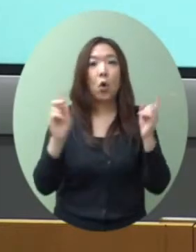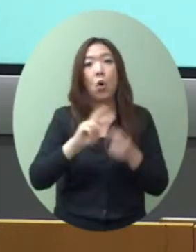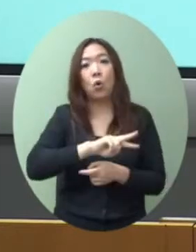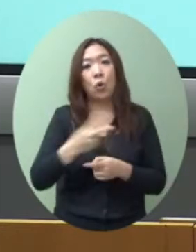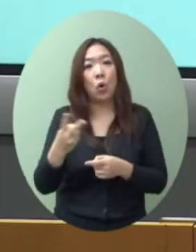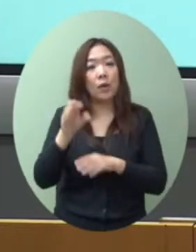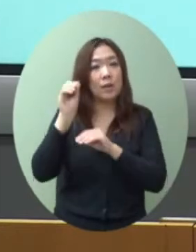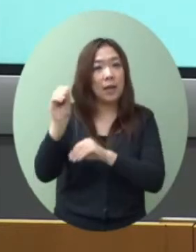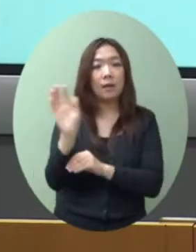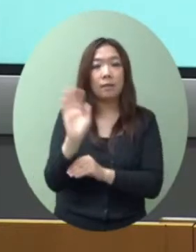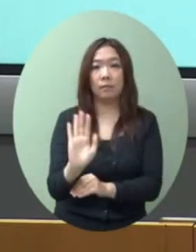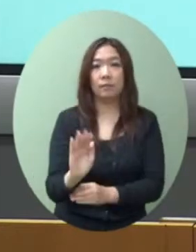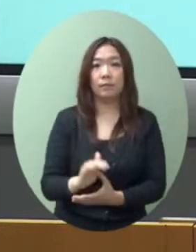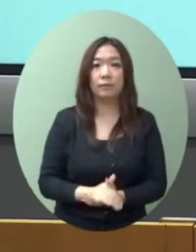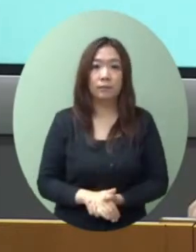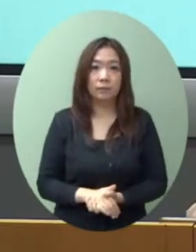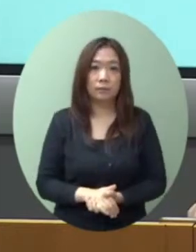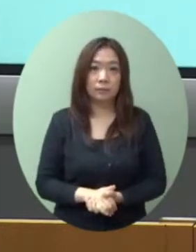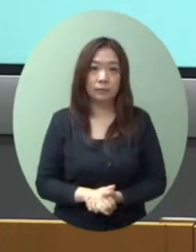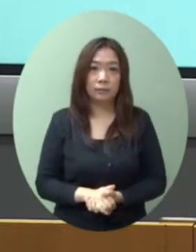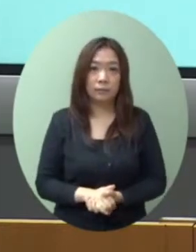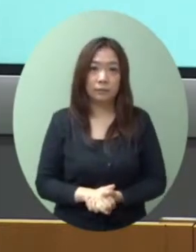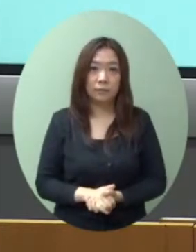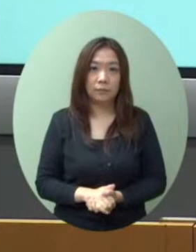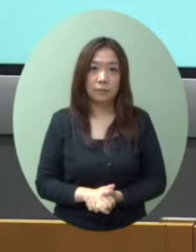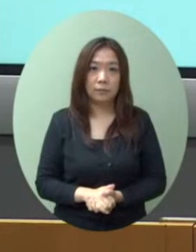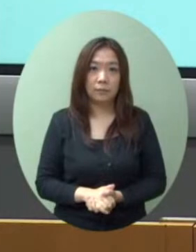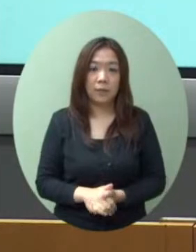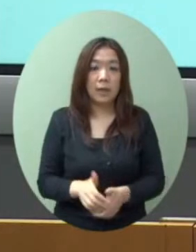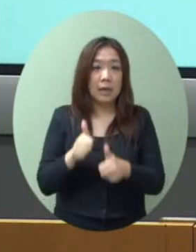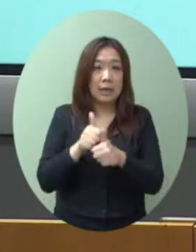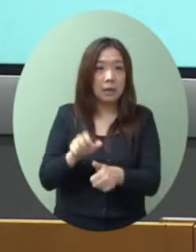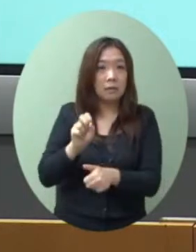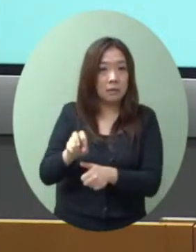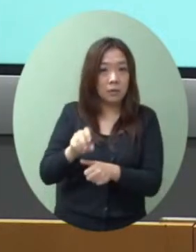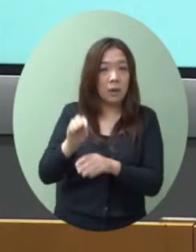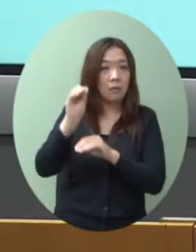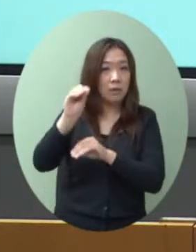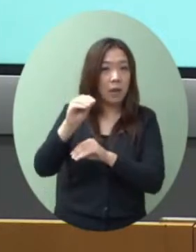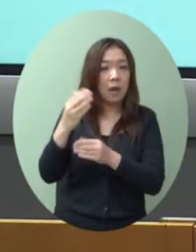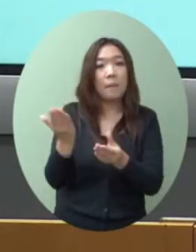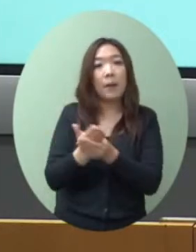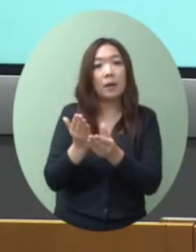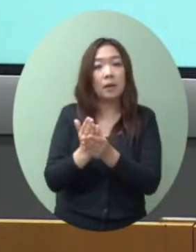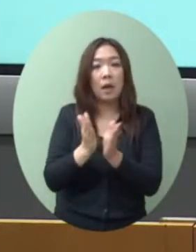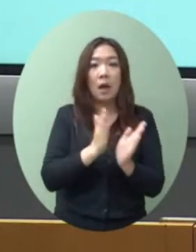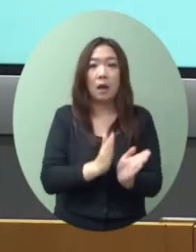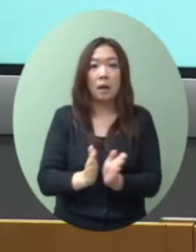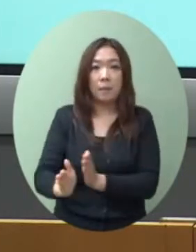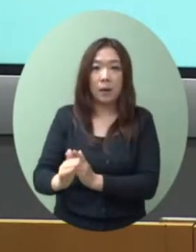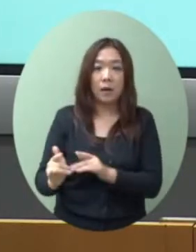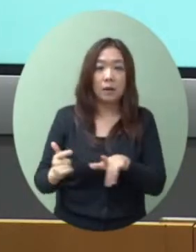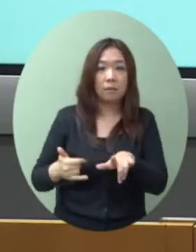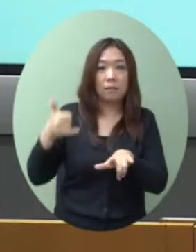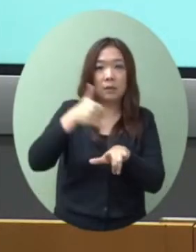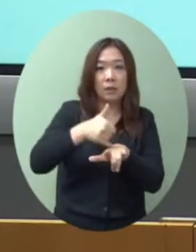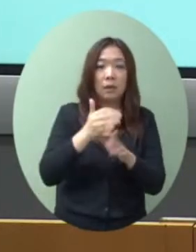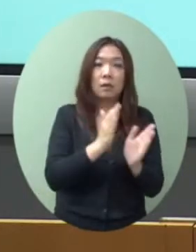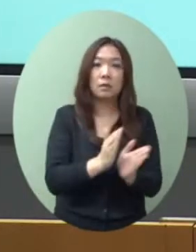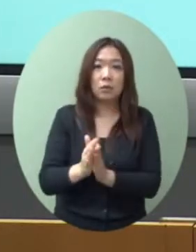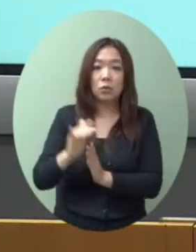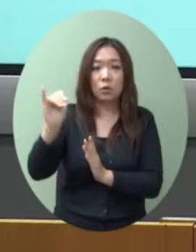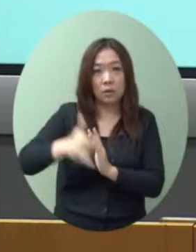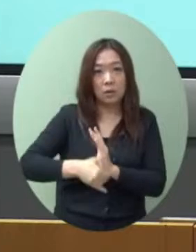a quarantine hotel, there is no need to rush to change your booking. You can make use of your original booking